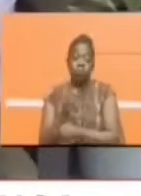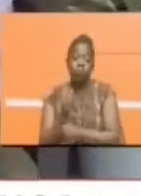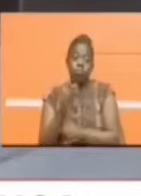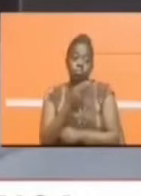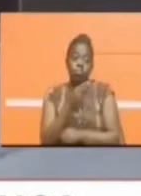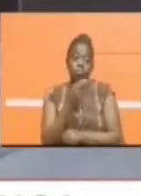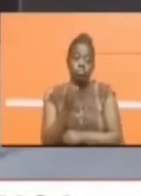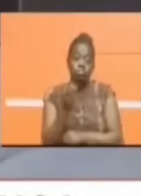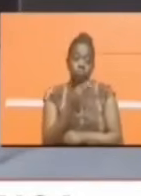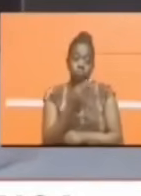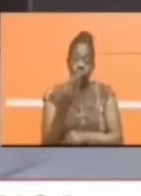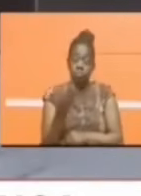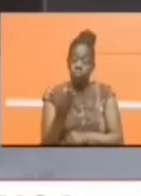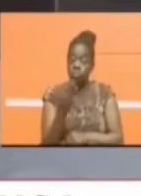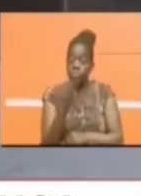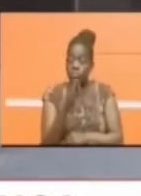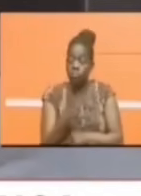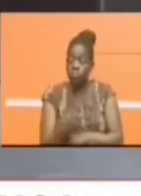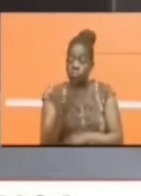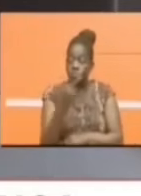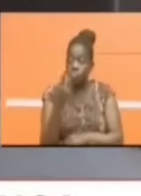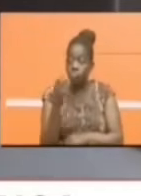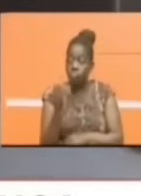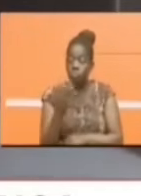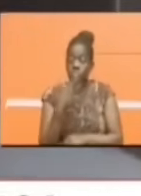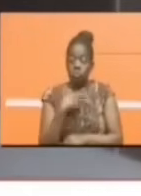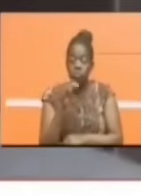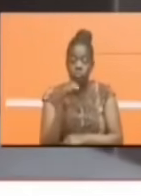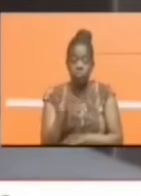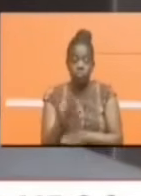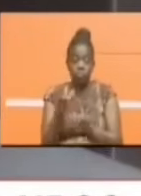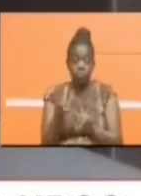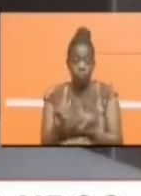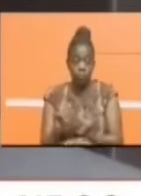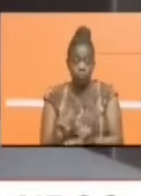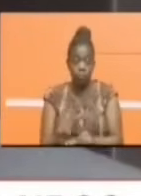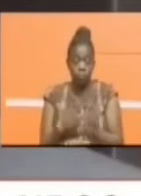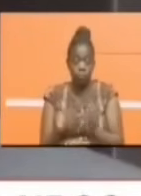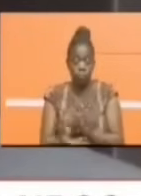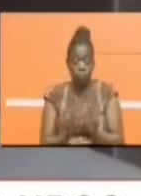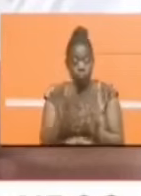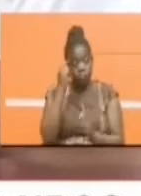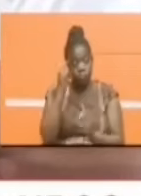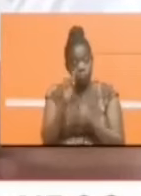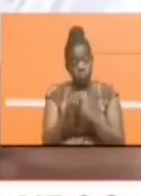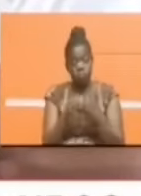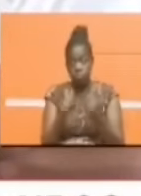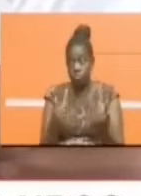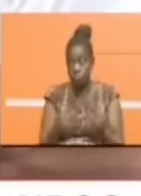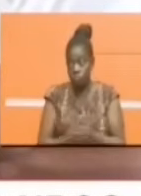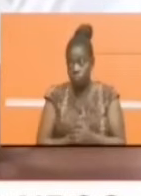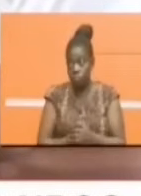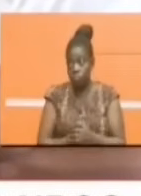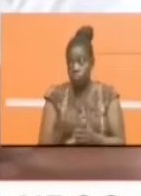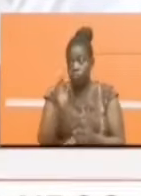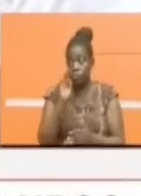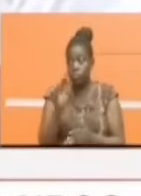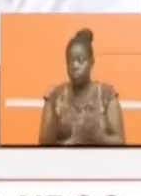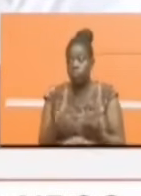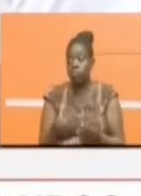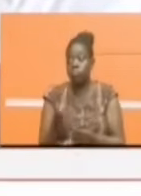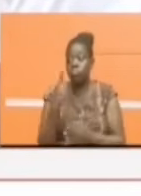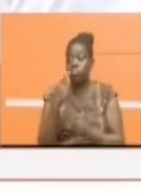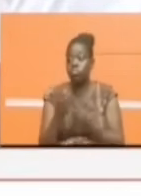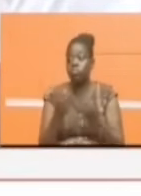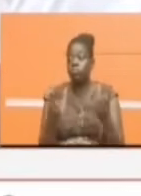ya 2025 ibalu bino babyetaganya nga parliamenti okutekerekere gwanga obulungi. You will be able to understand